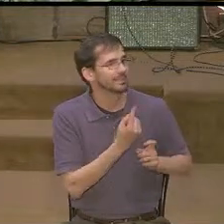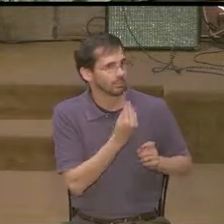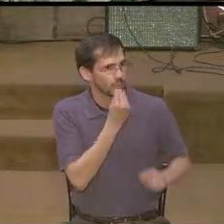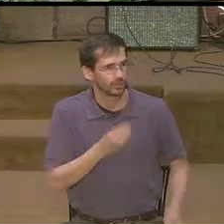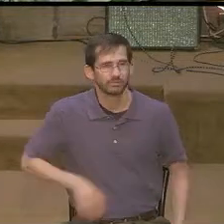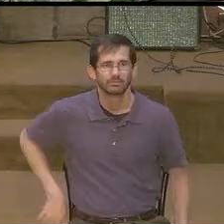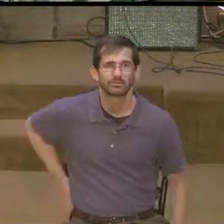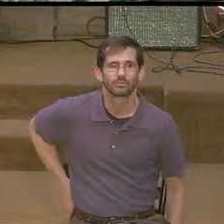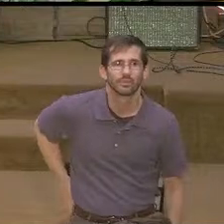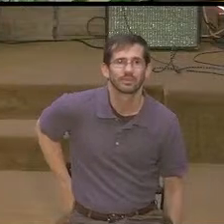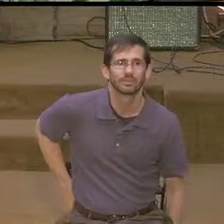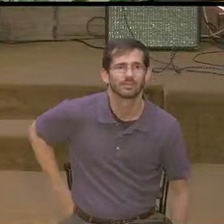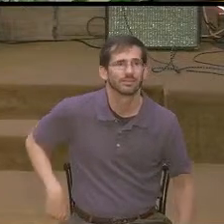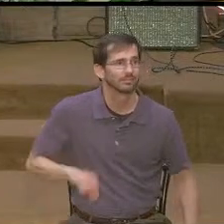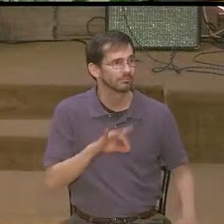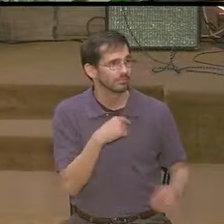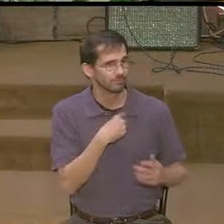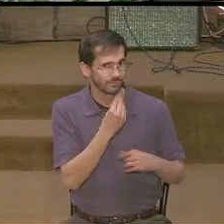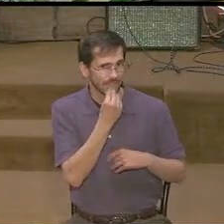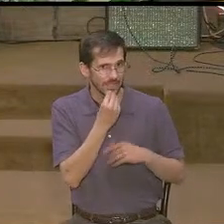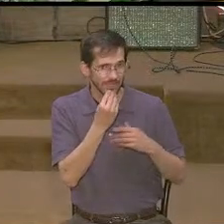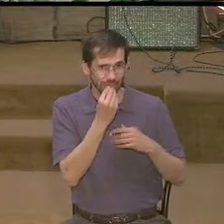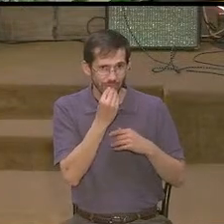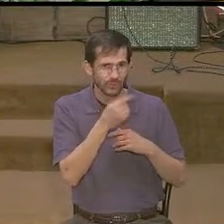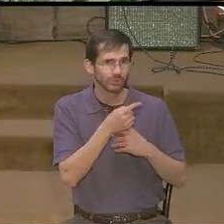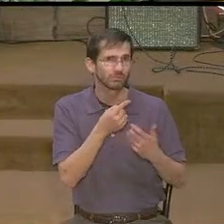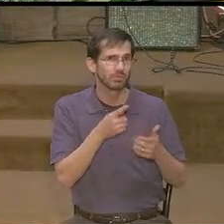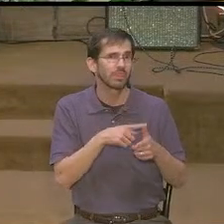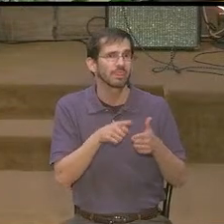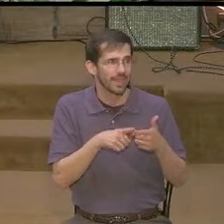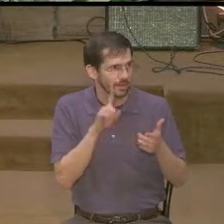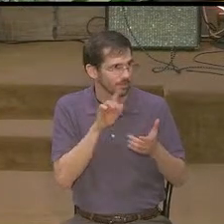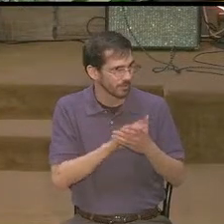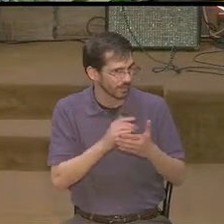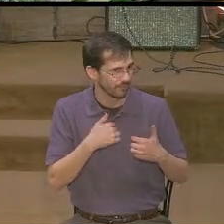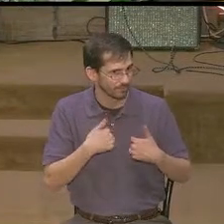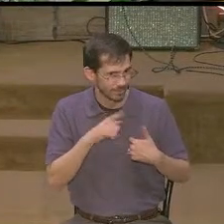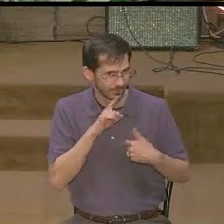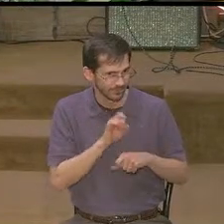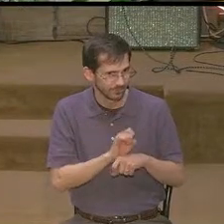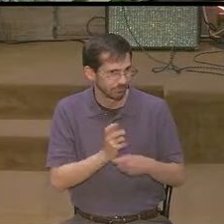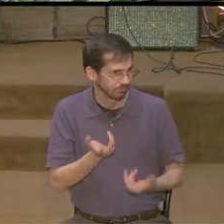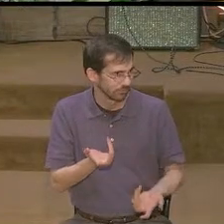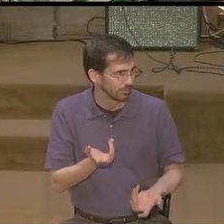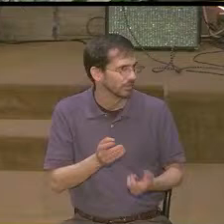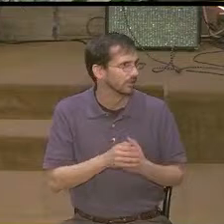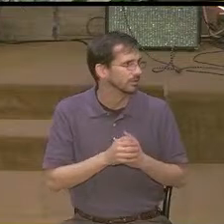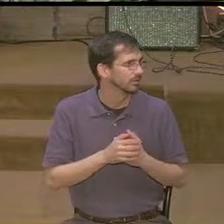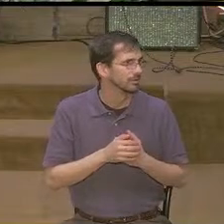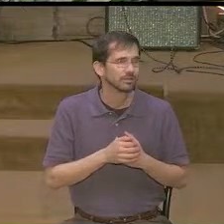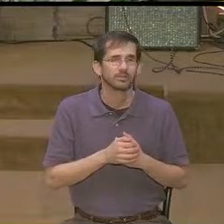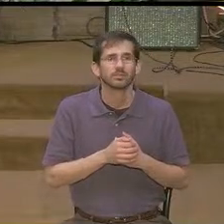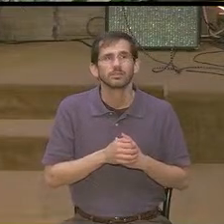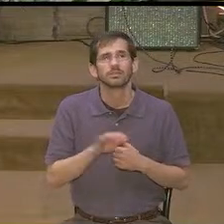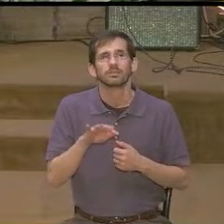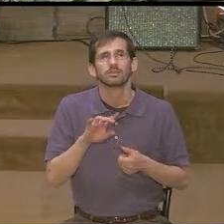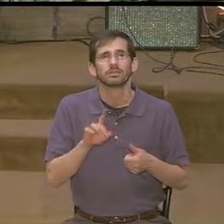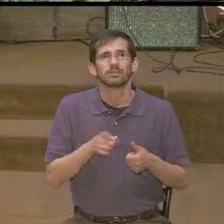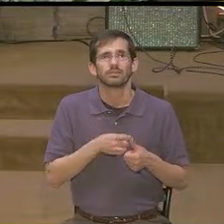some food, you'll believe it's me. Which, by the way, 1